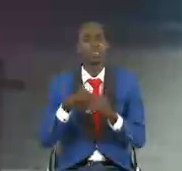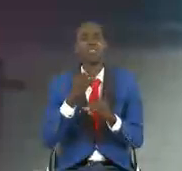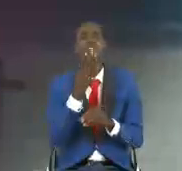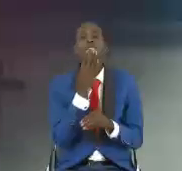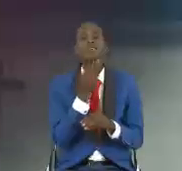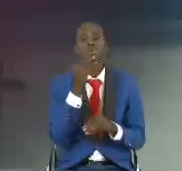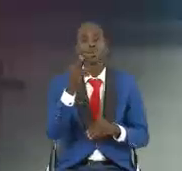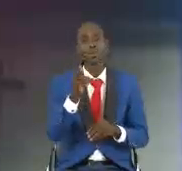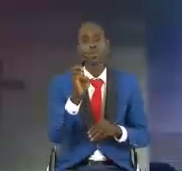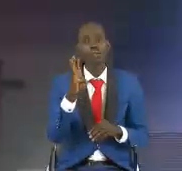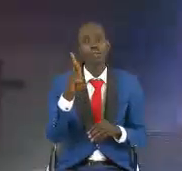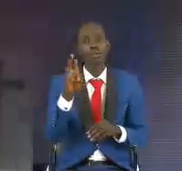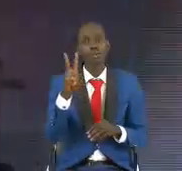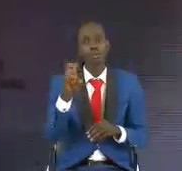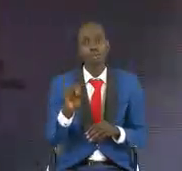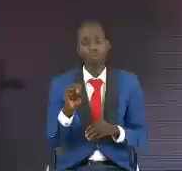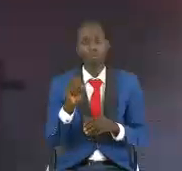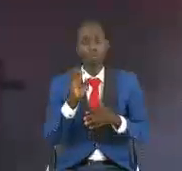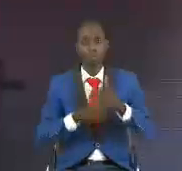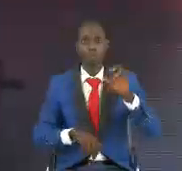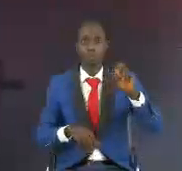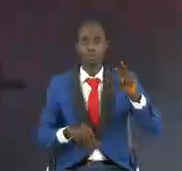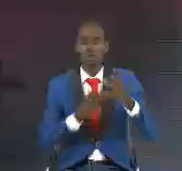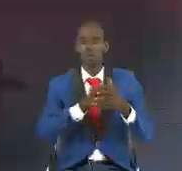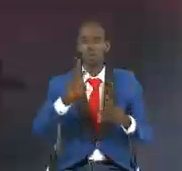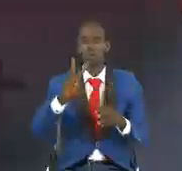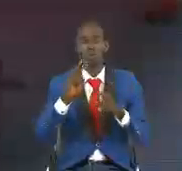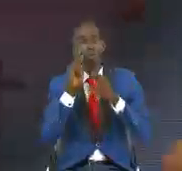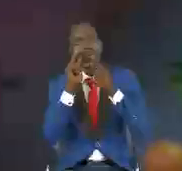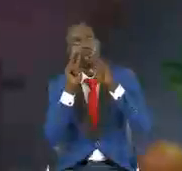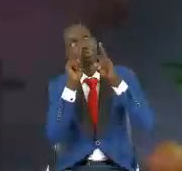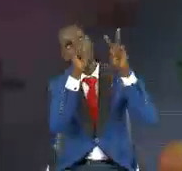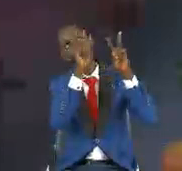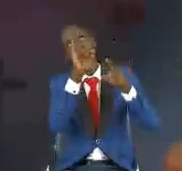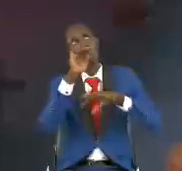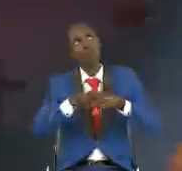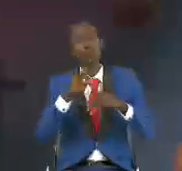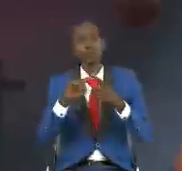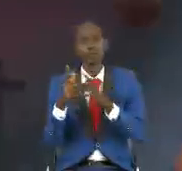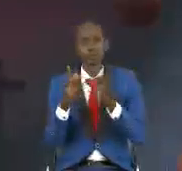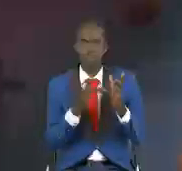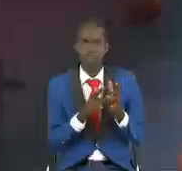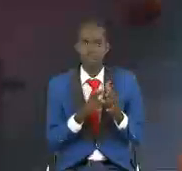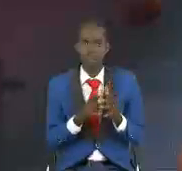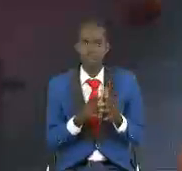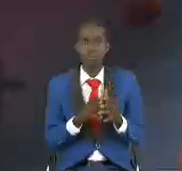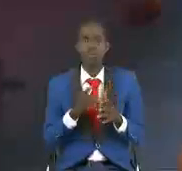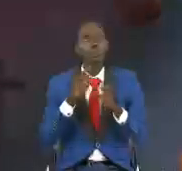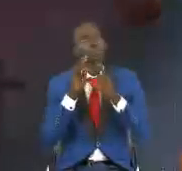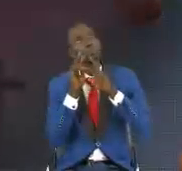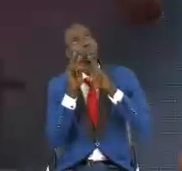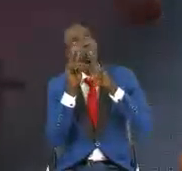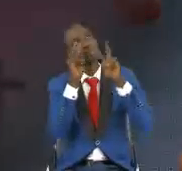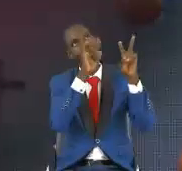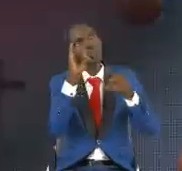2. Looking unto Jesus, you need healing. Looking unto